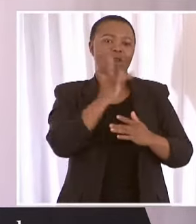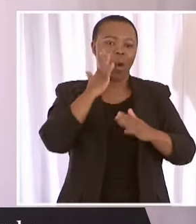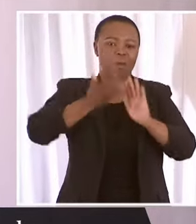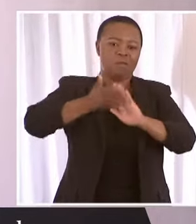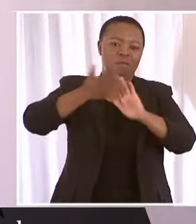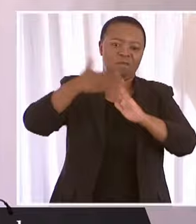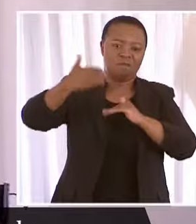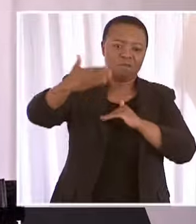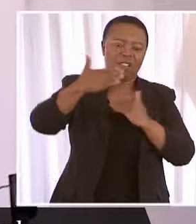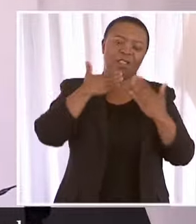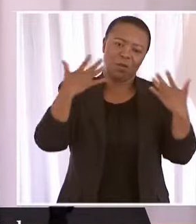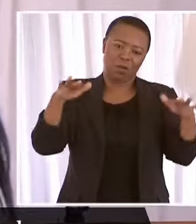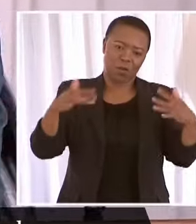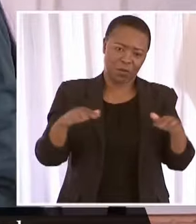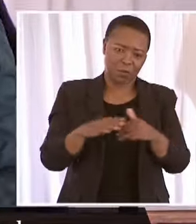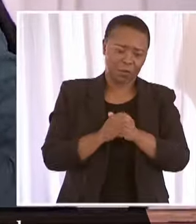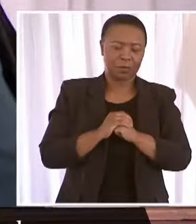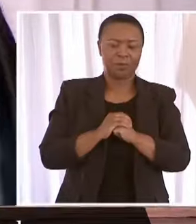much.